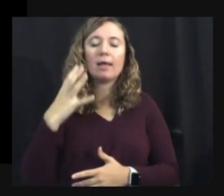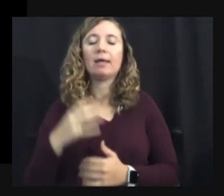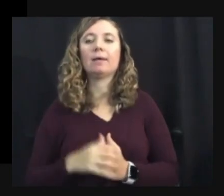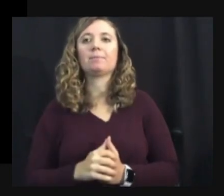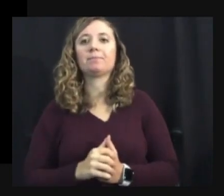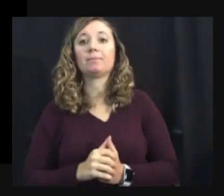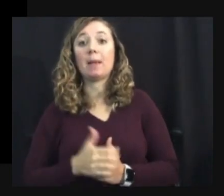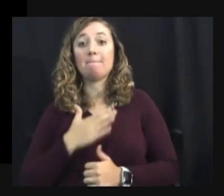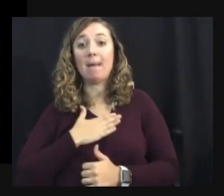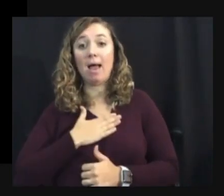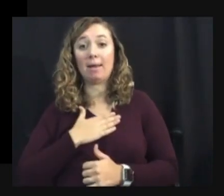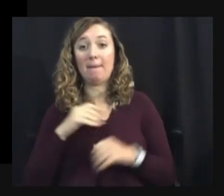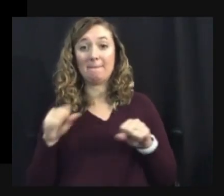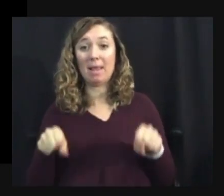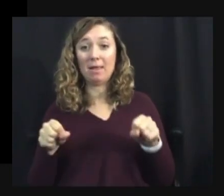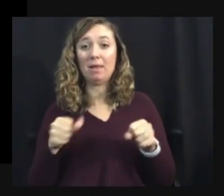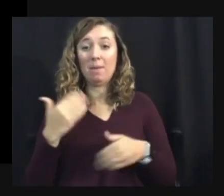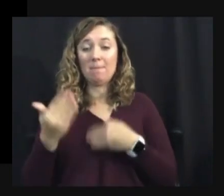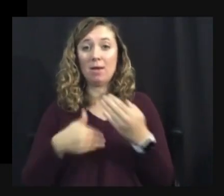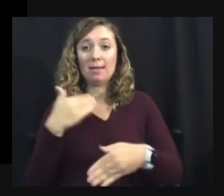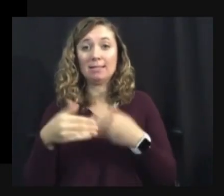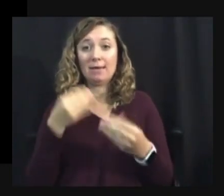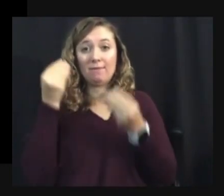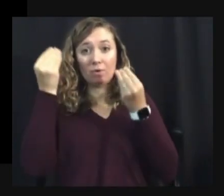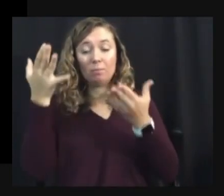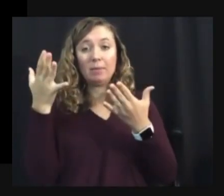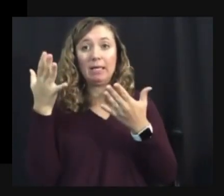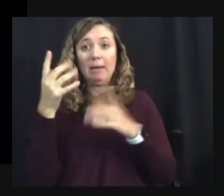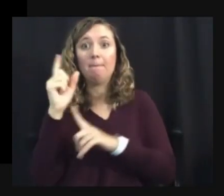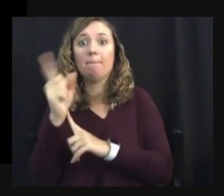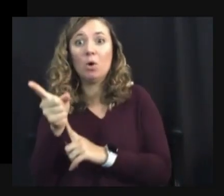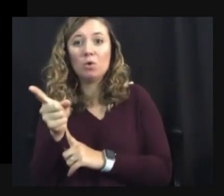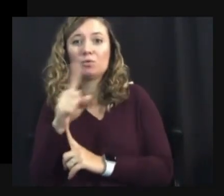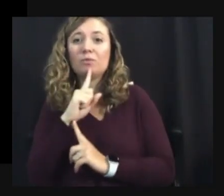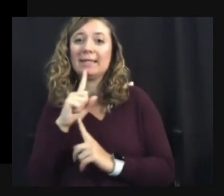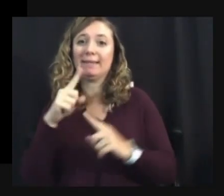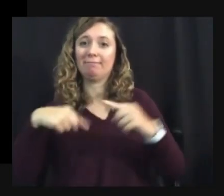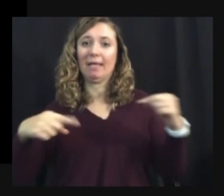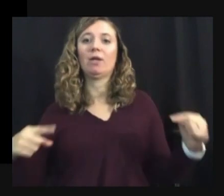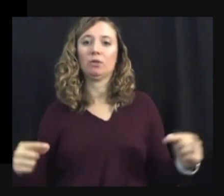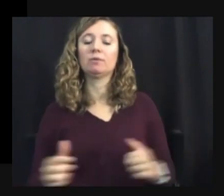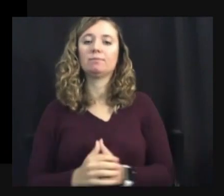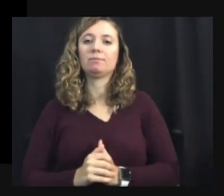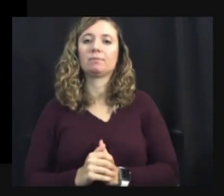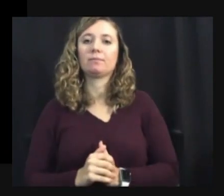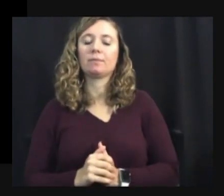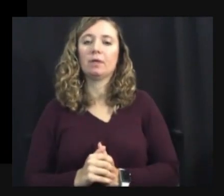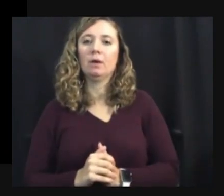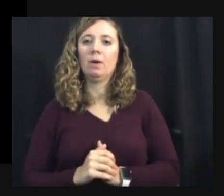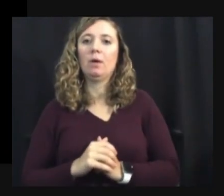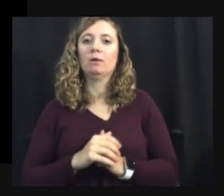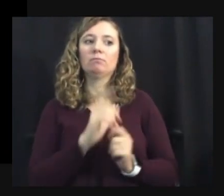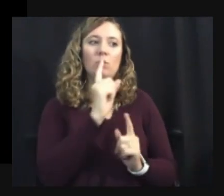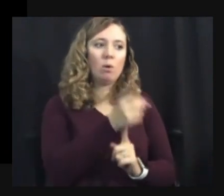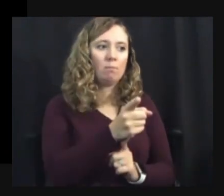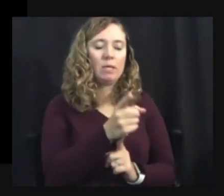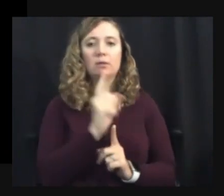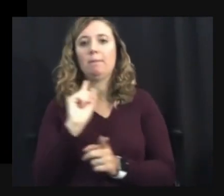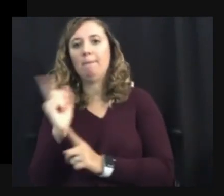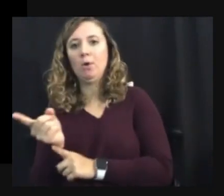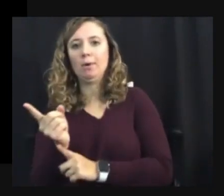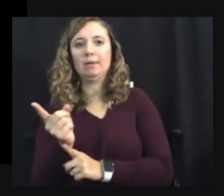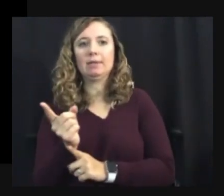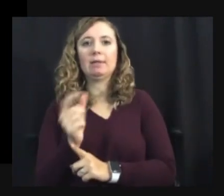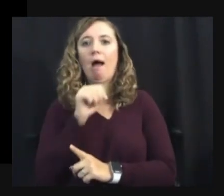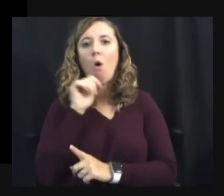My ability to process information in the moment really varies from moment to moment, not just day to